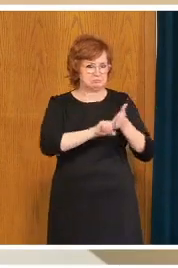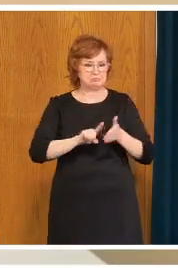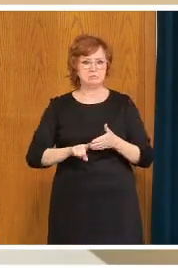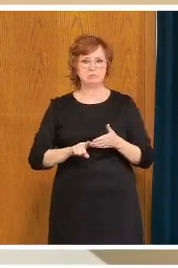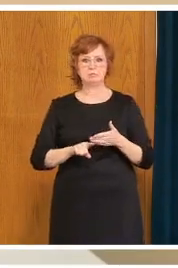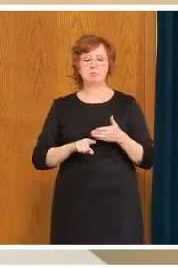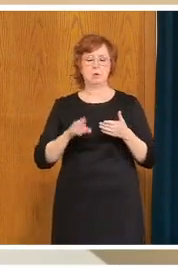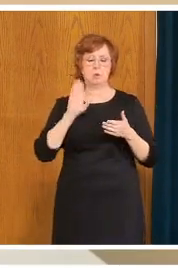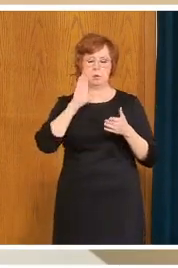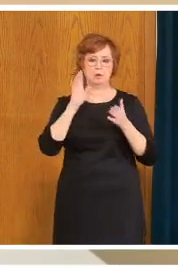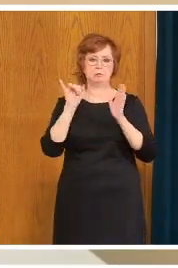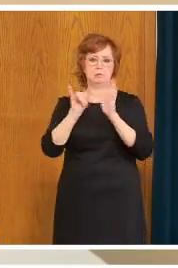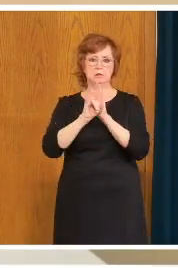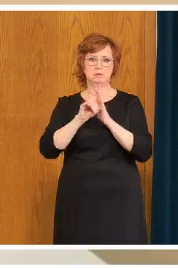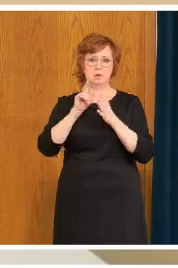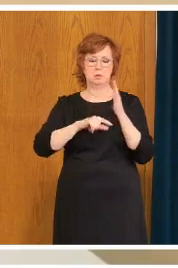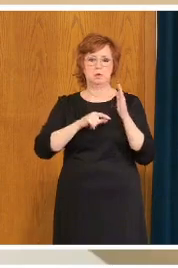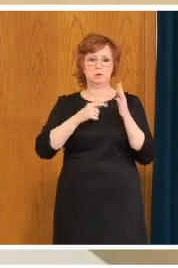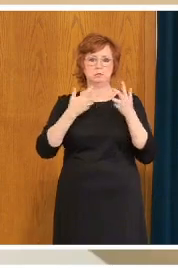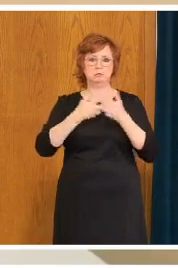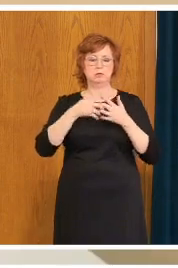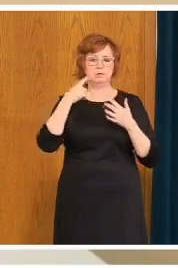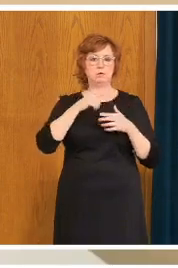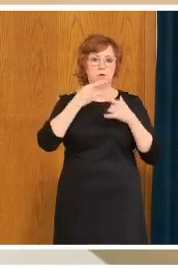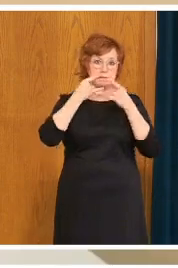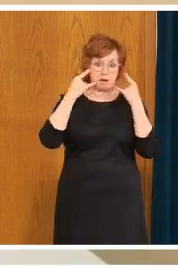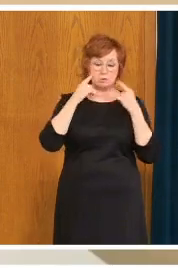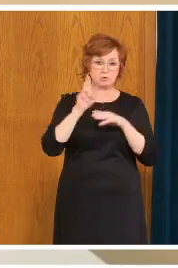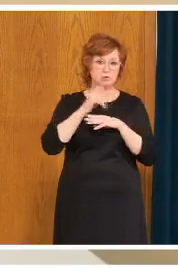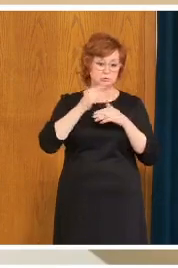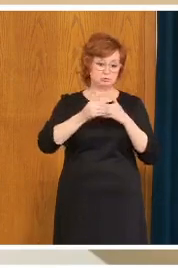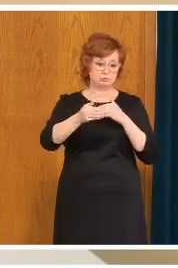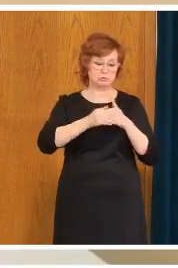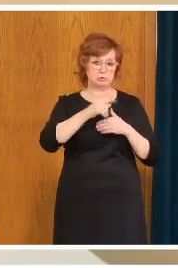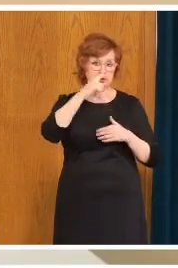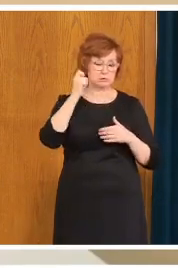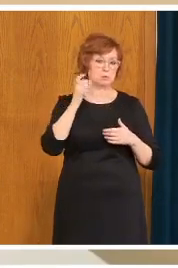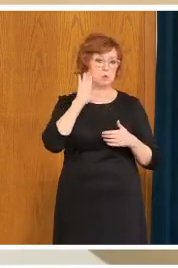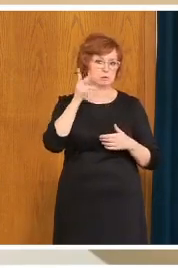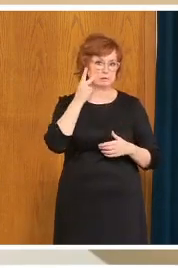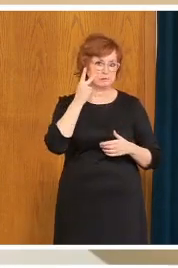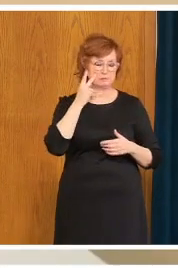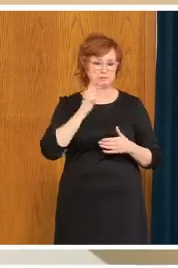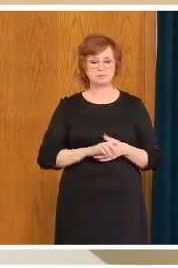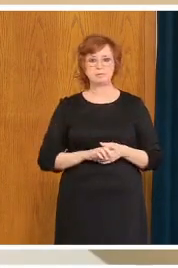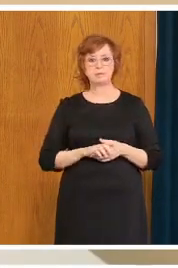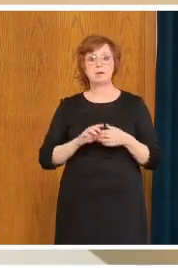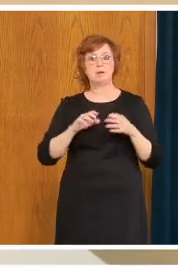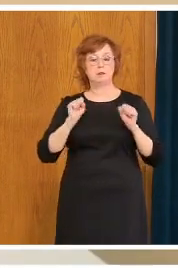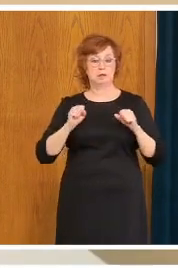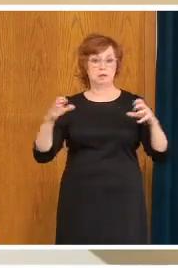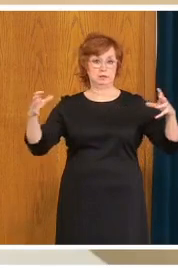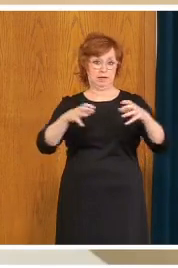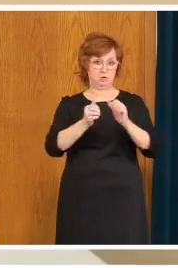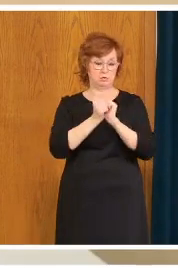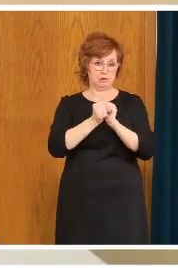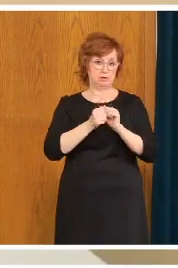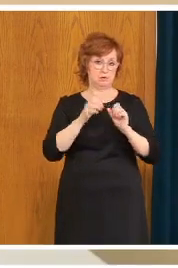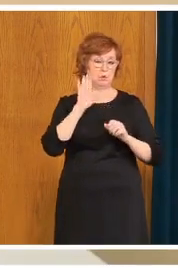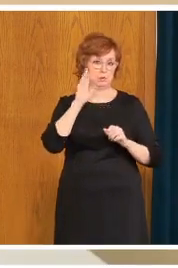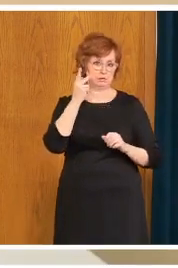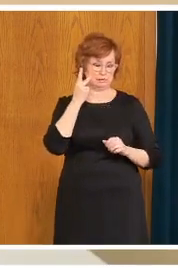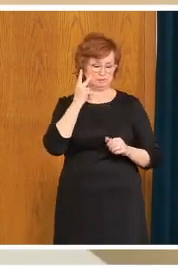indoor places and significant increase to gathering size limits. But certainly